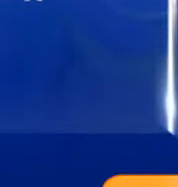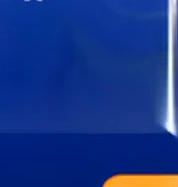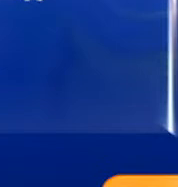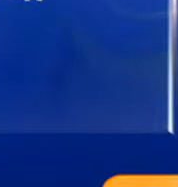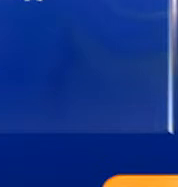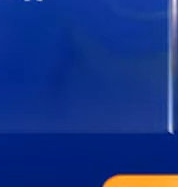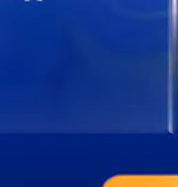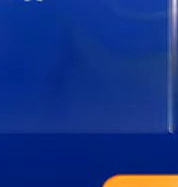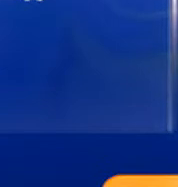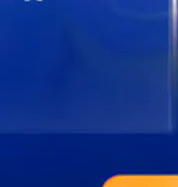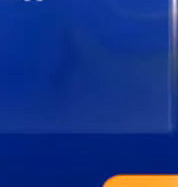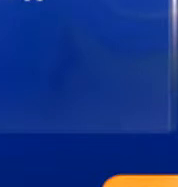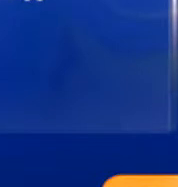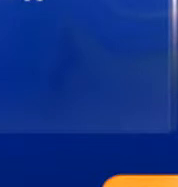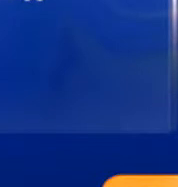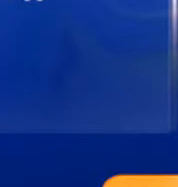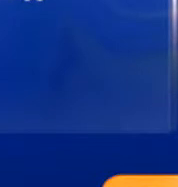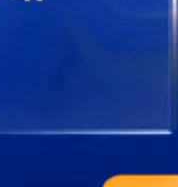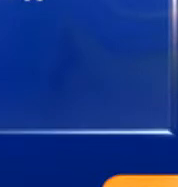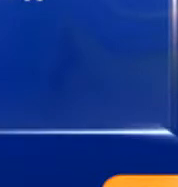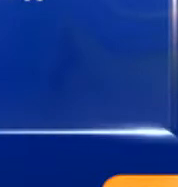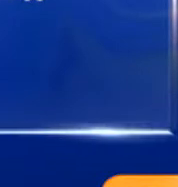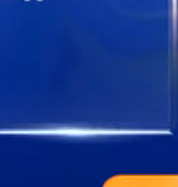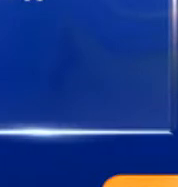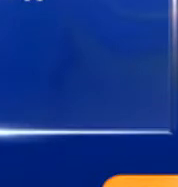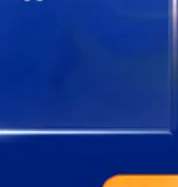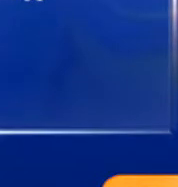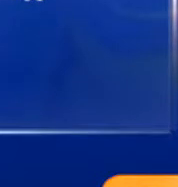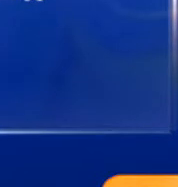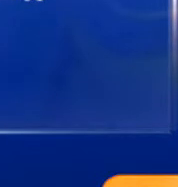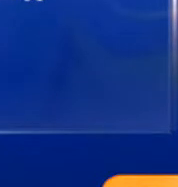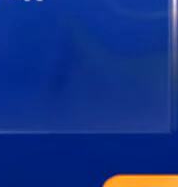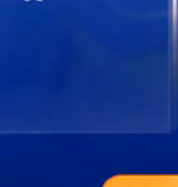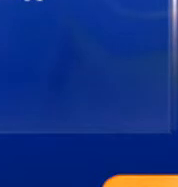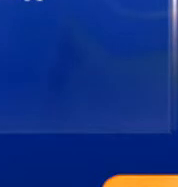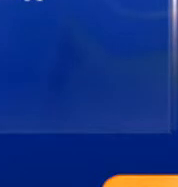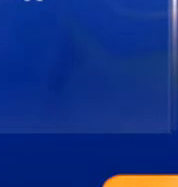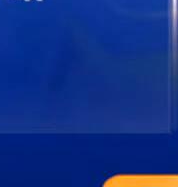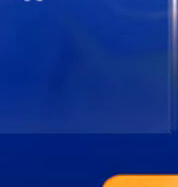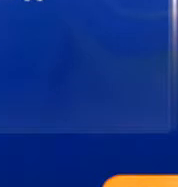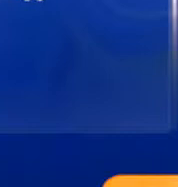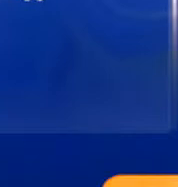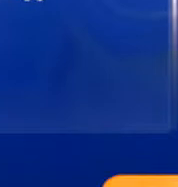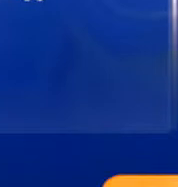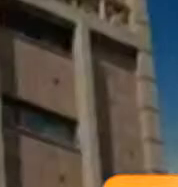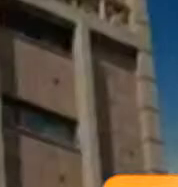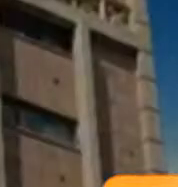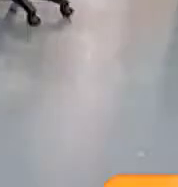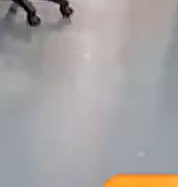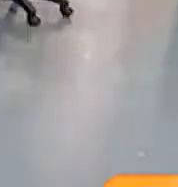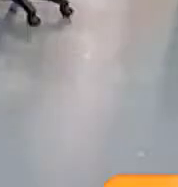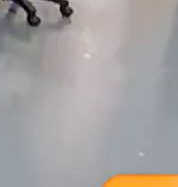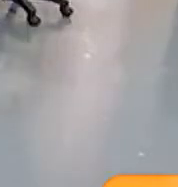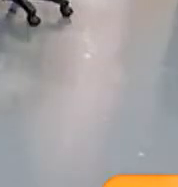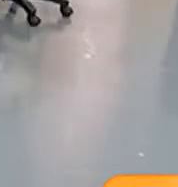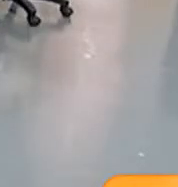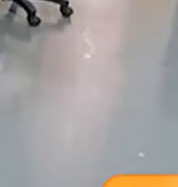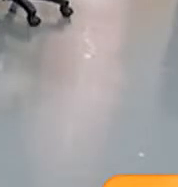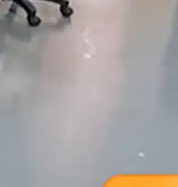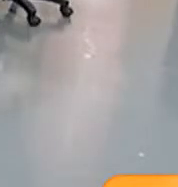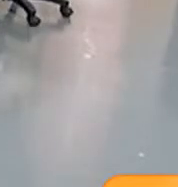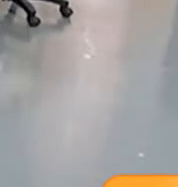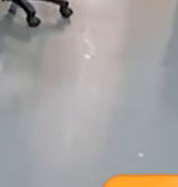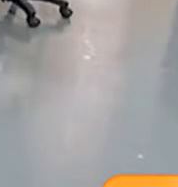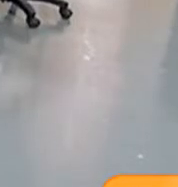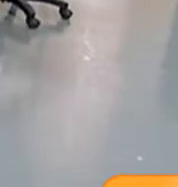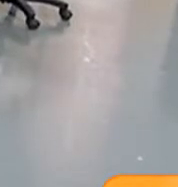changes. Or four, combination of two and three. Now, it is 29 minutes past 11 o'clock. I want